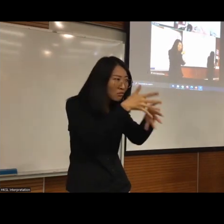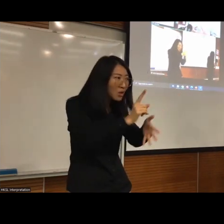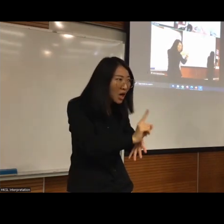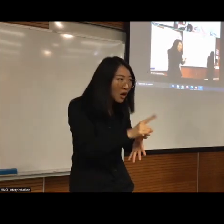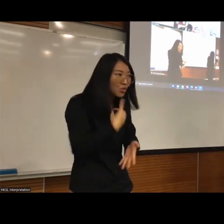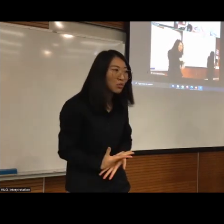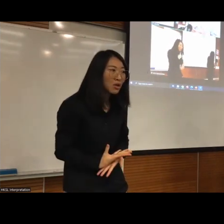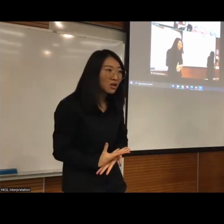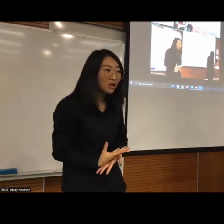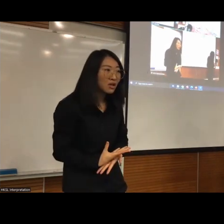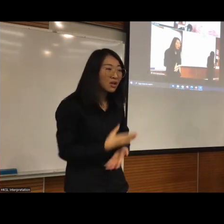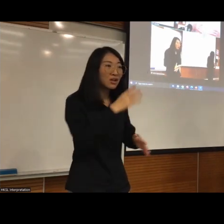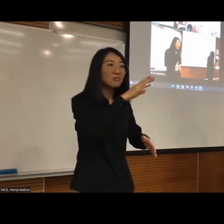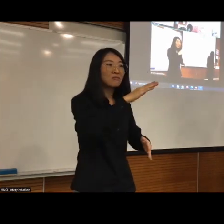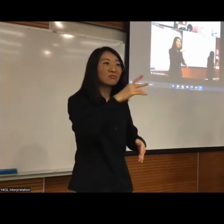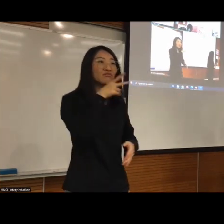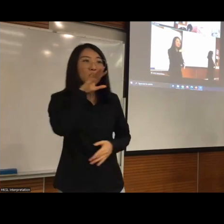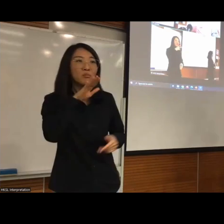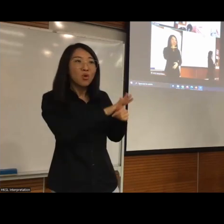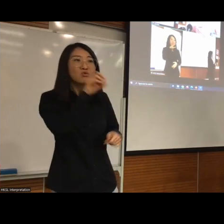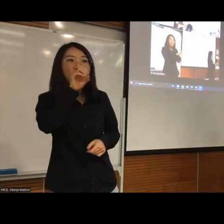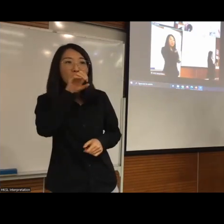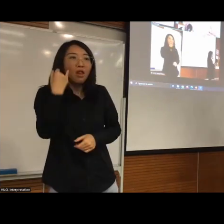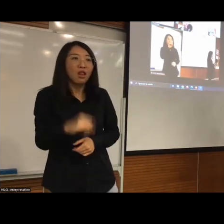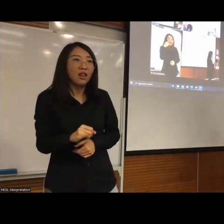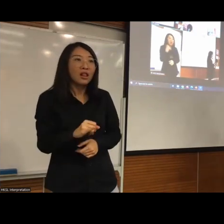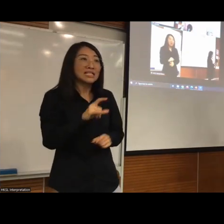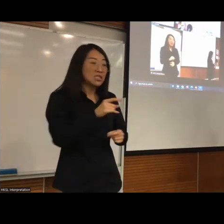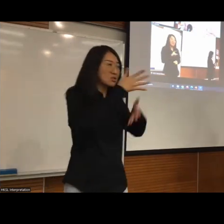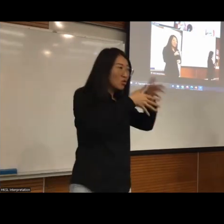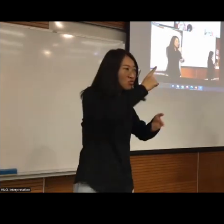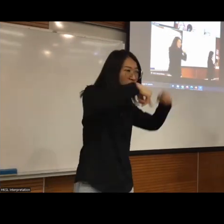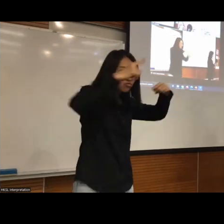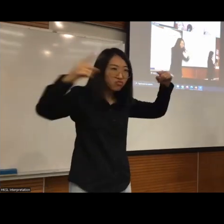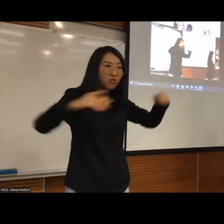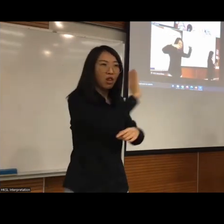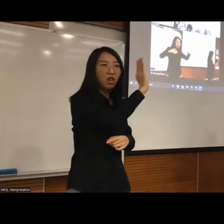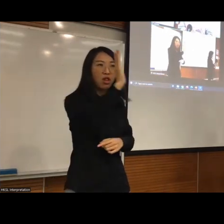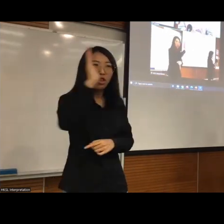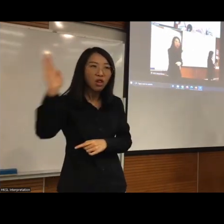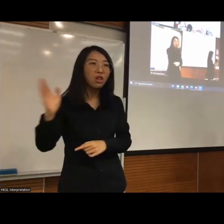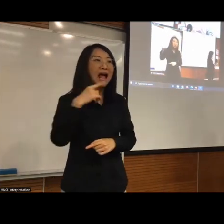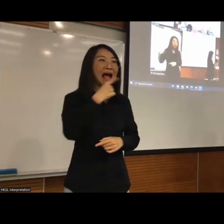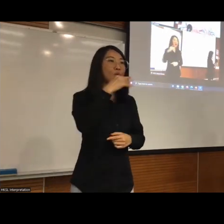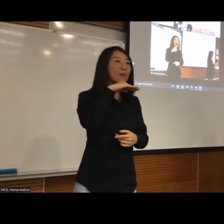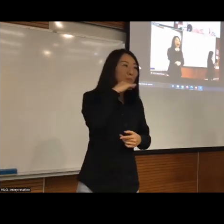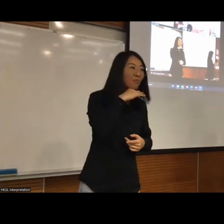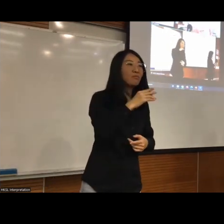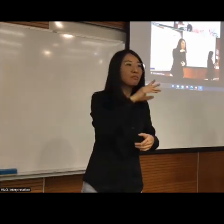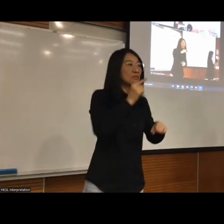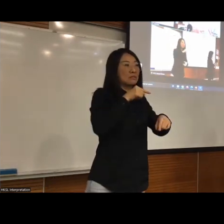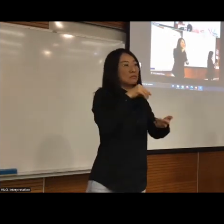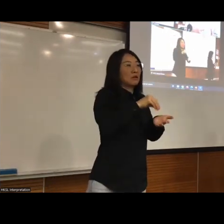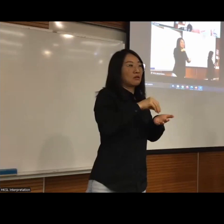saying. You need to have more information in working memory, more networks. Accents are definitely part of it, because